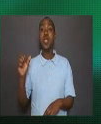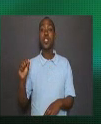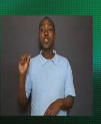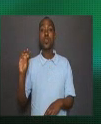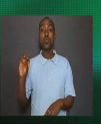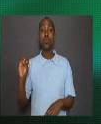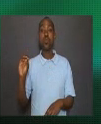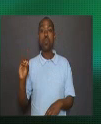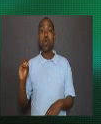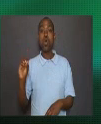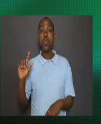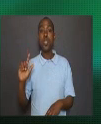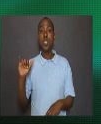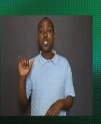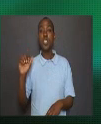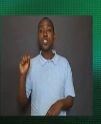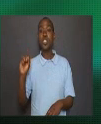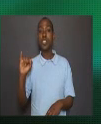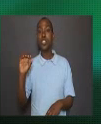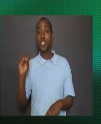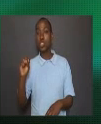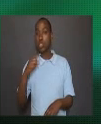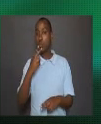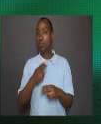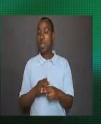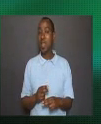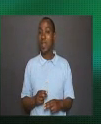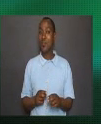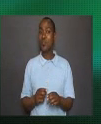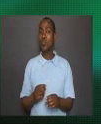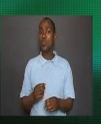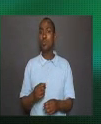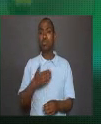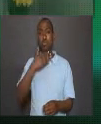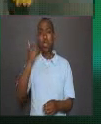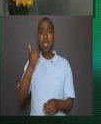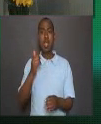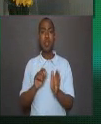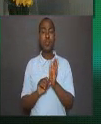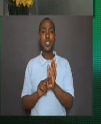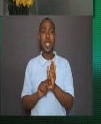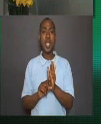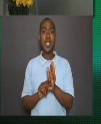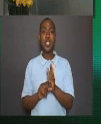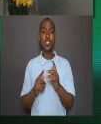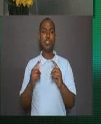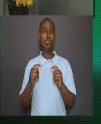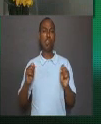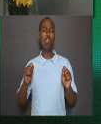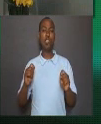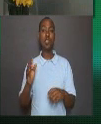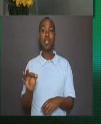The best example of a turgid plant and a flaccid plant is comparing a